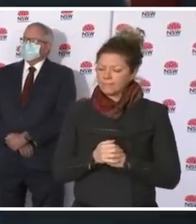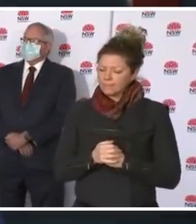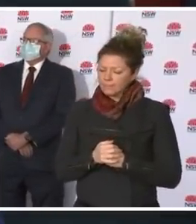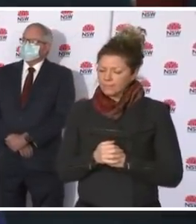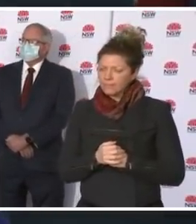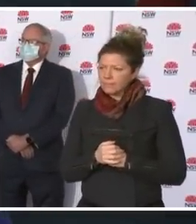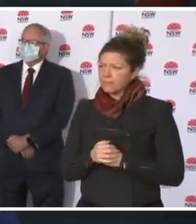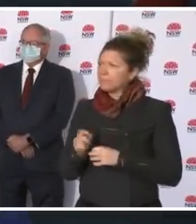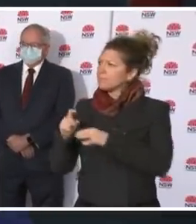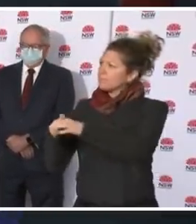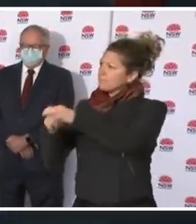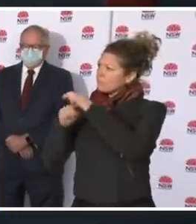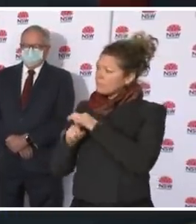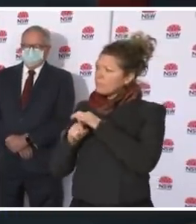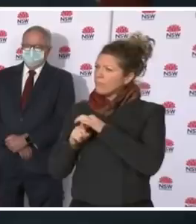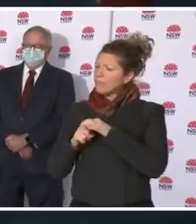So